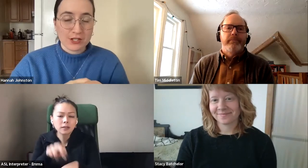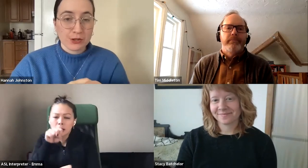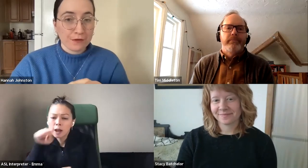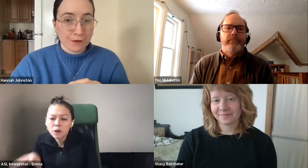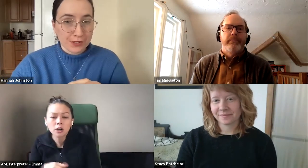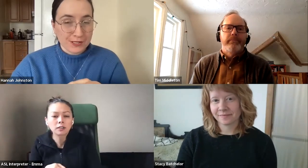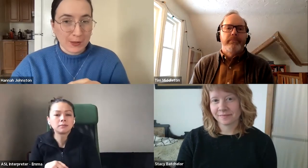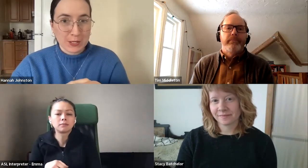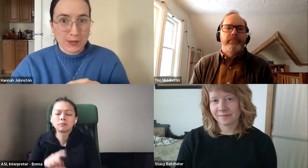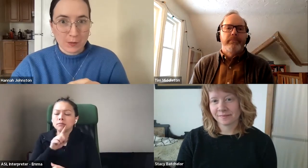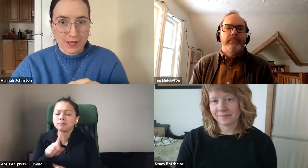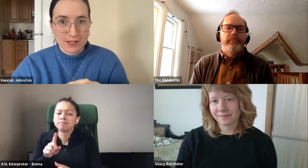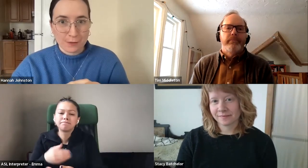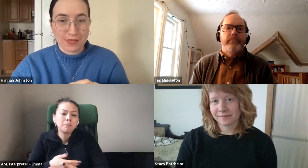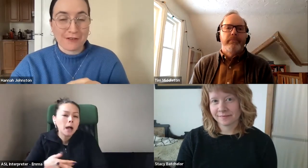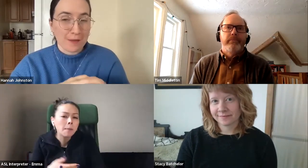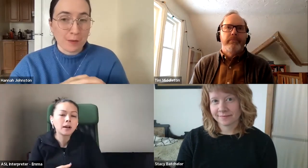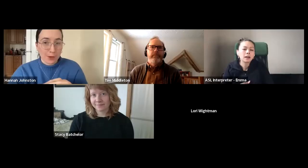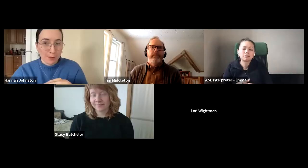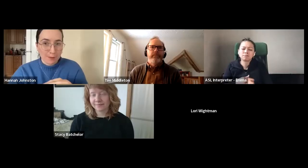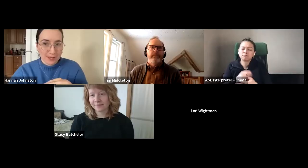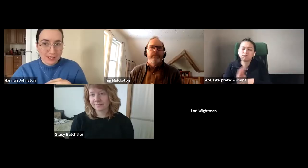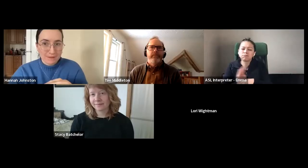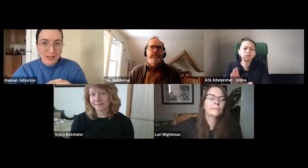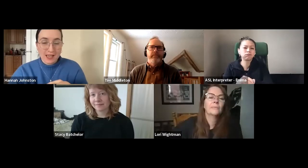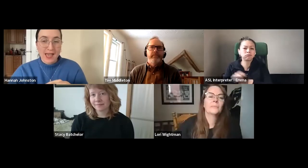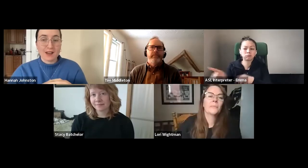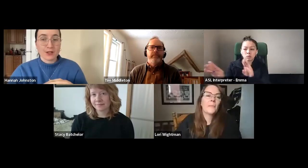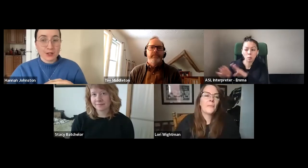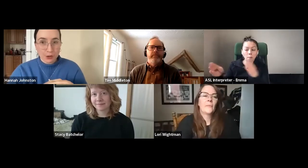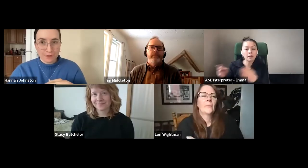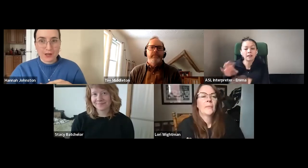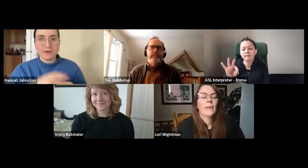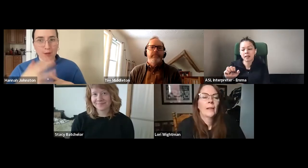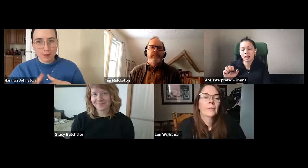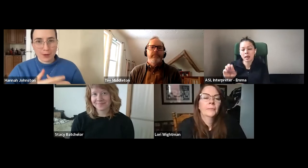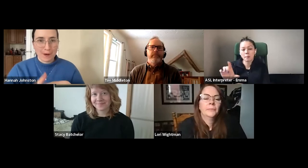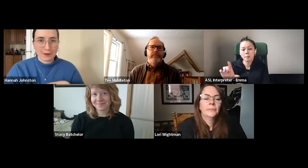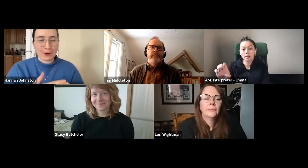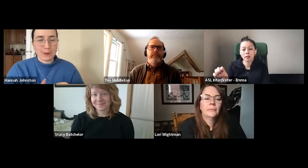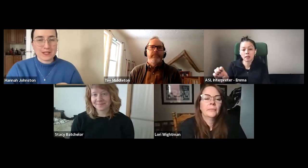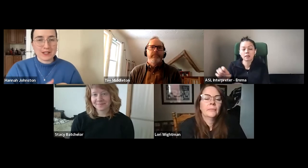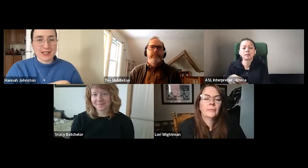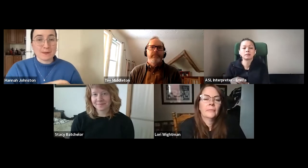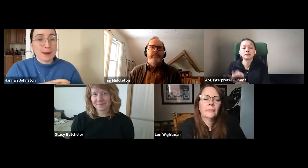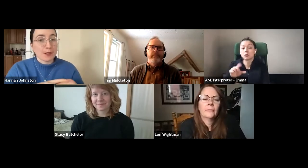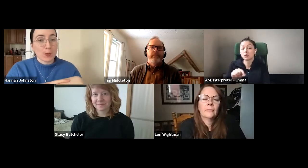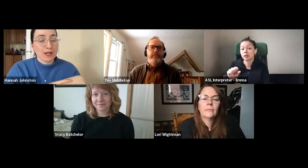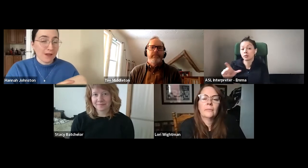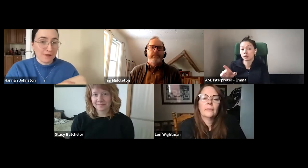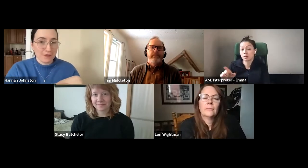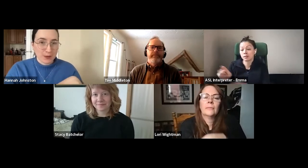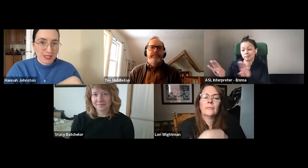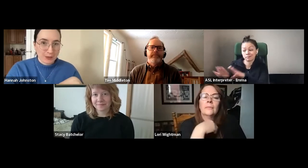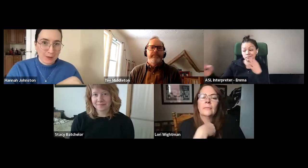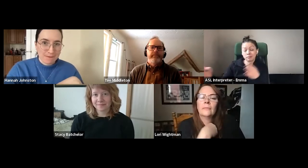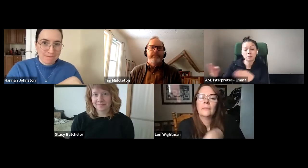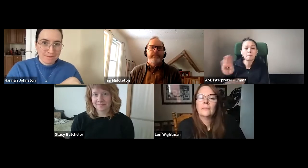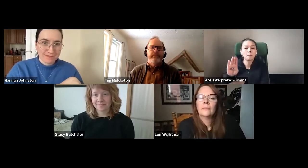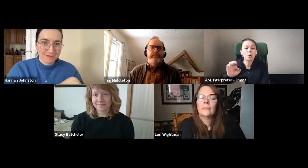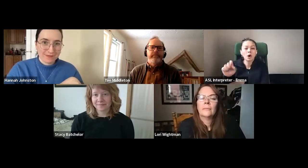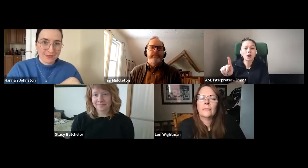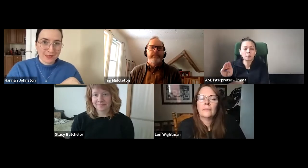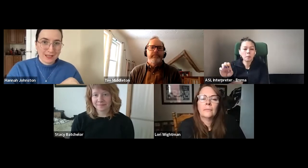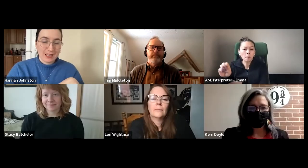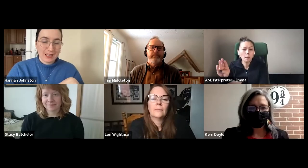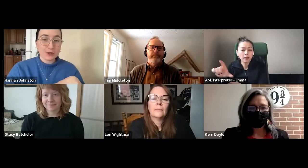opened on June 1st, 2021, with the Fable Book Mobile, and the storefront Fable Book Parlor opened on September 25th of 2021.